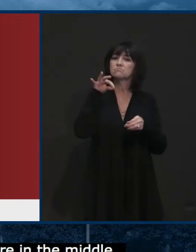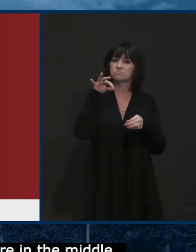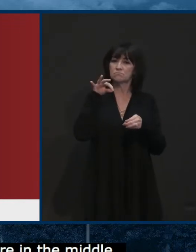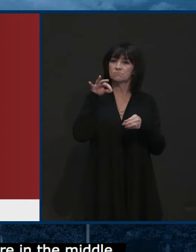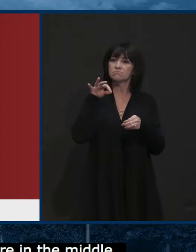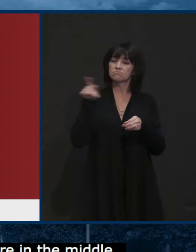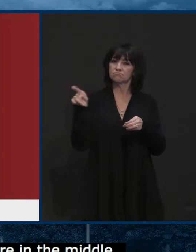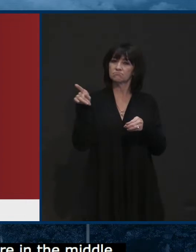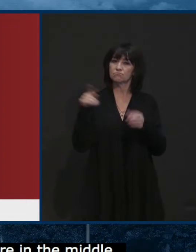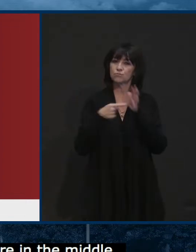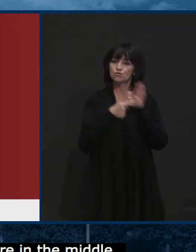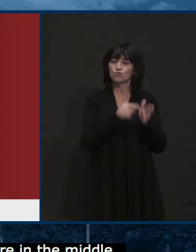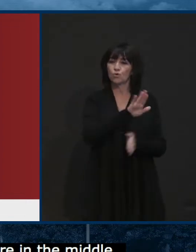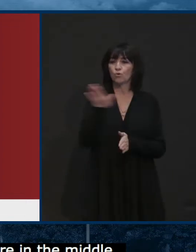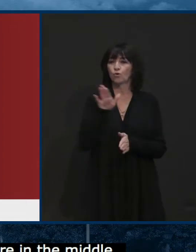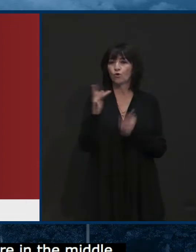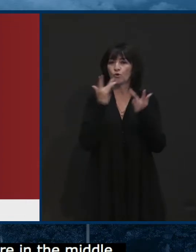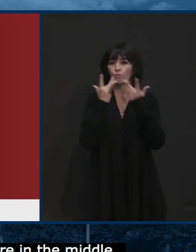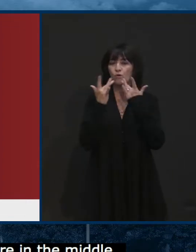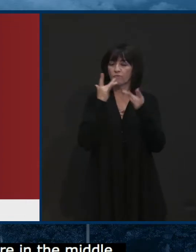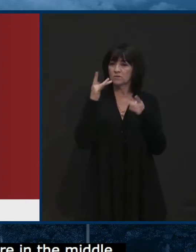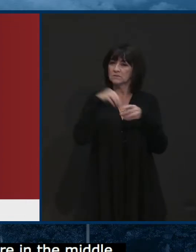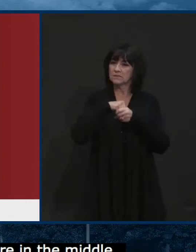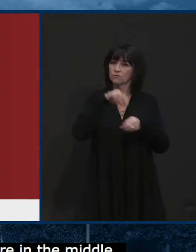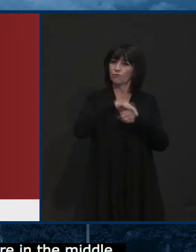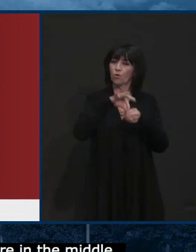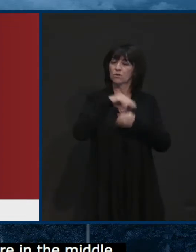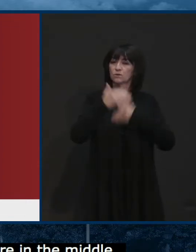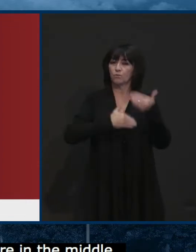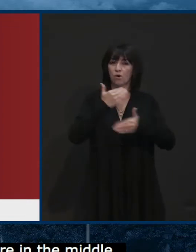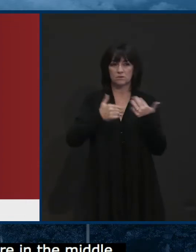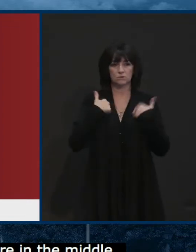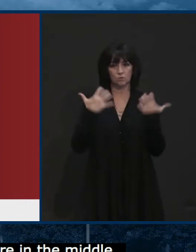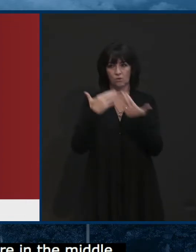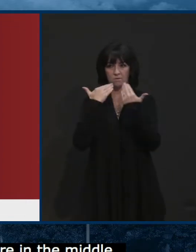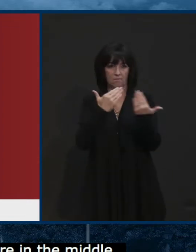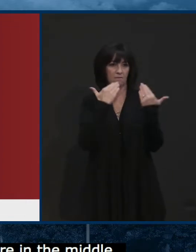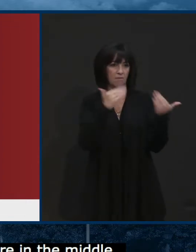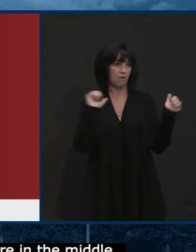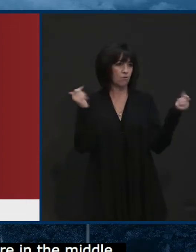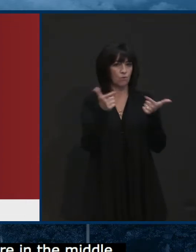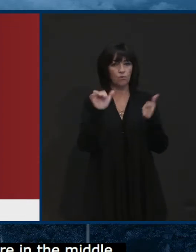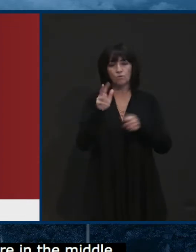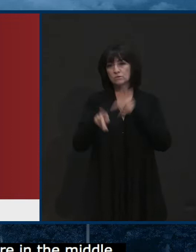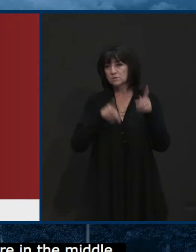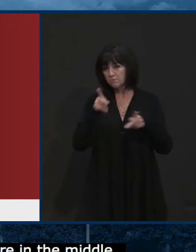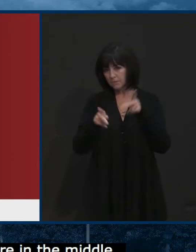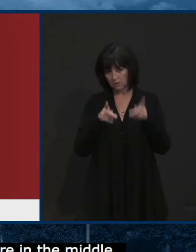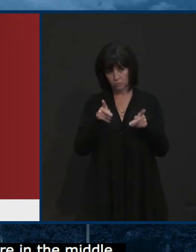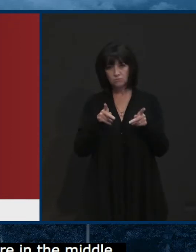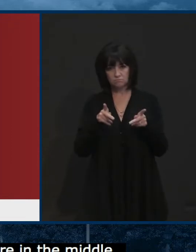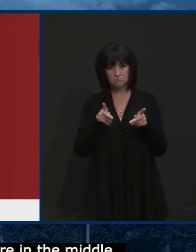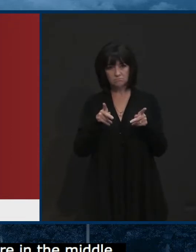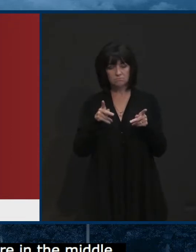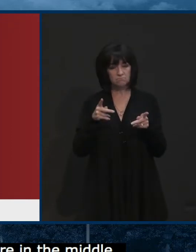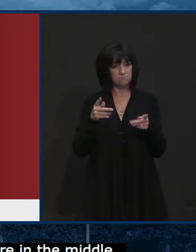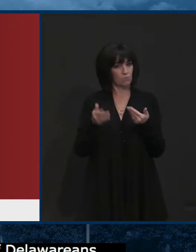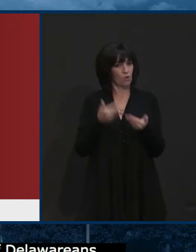the election. I want to thank every one of them for making the effort. We had almost